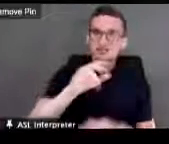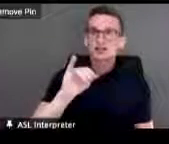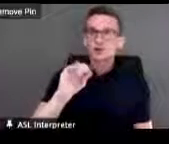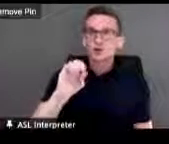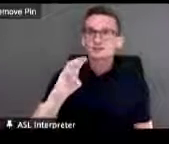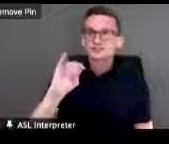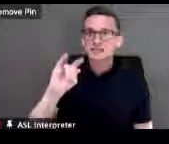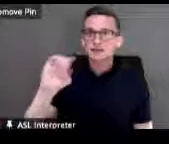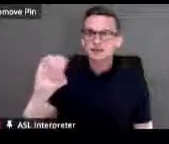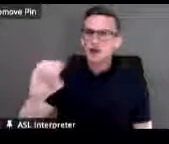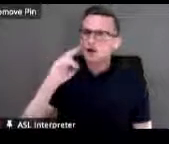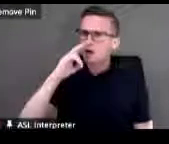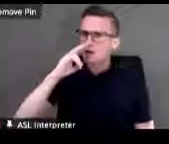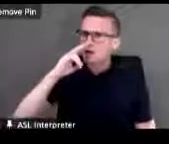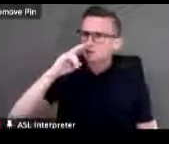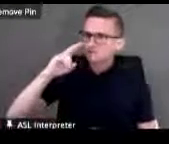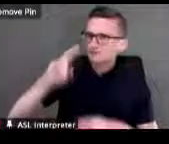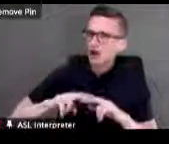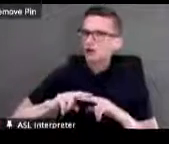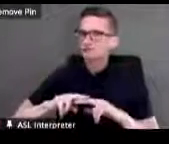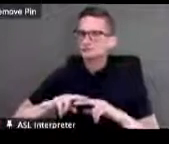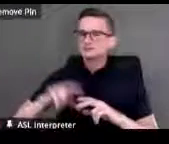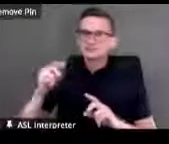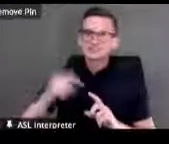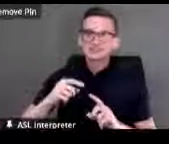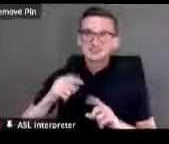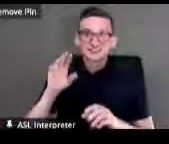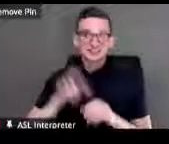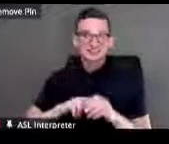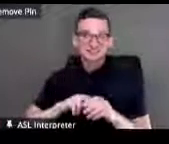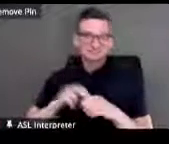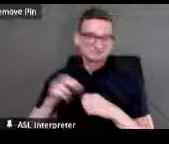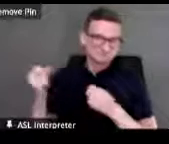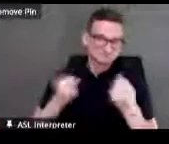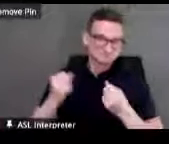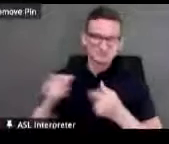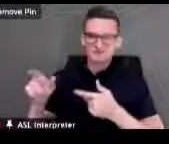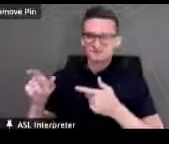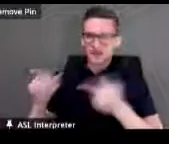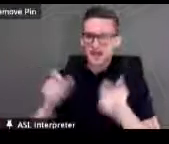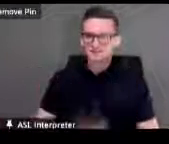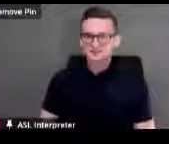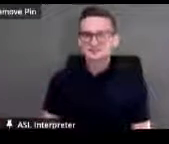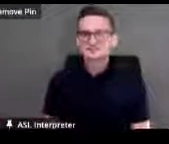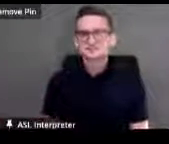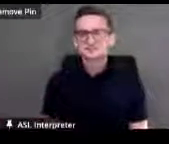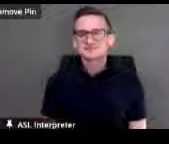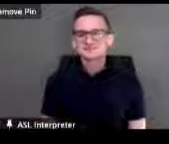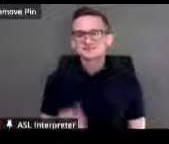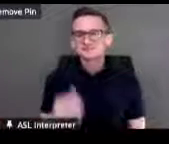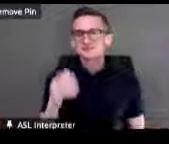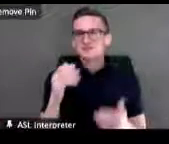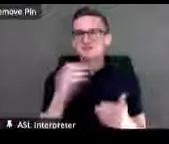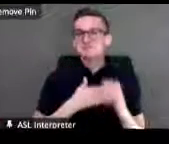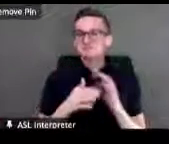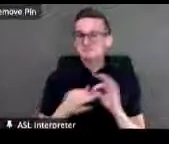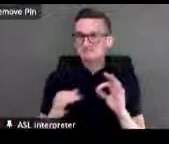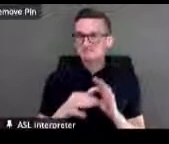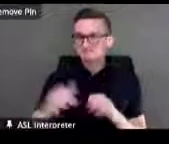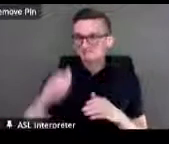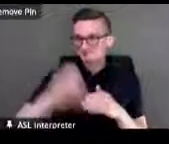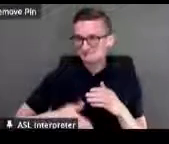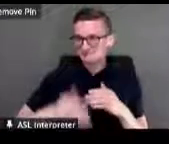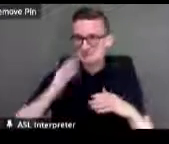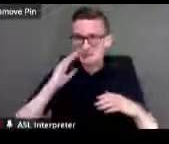particularly in a very fast car. So I'll just leave it at that, and then hopefully some other commissioners have some fun things to